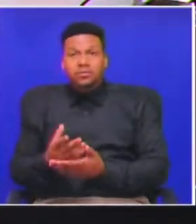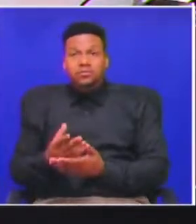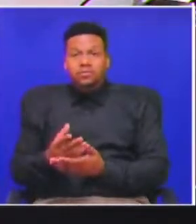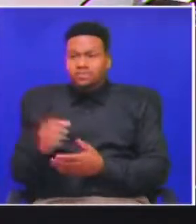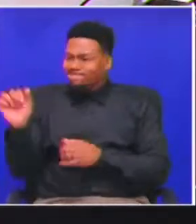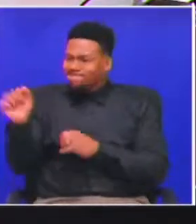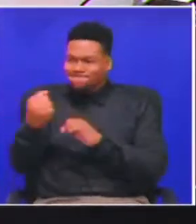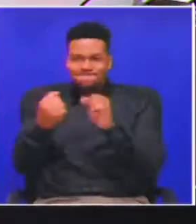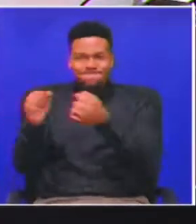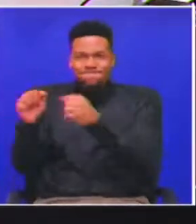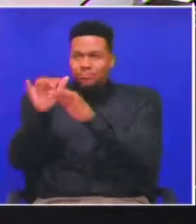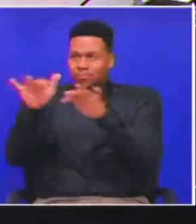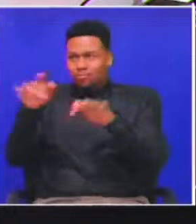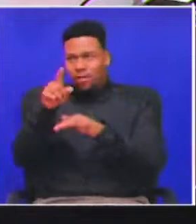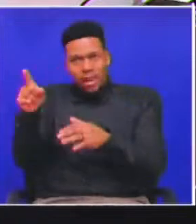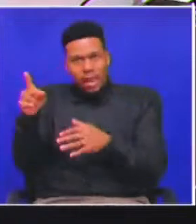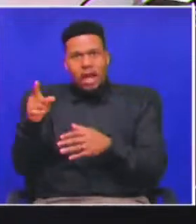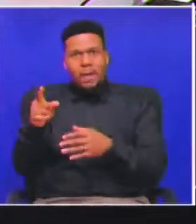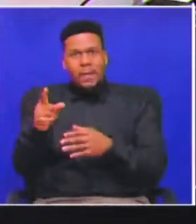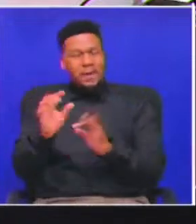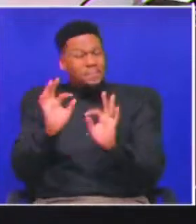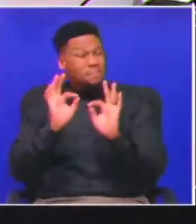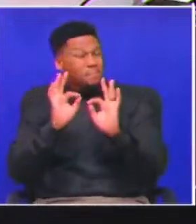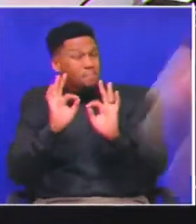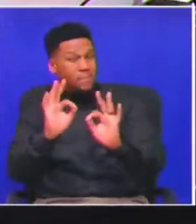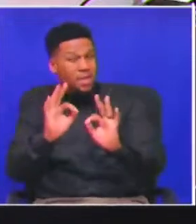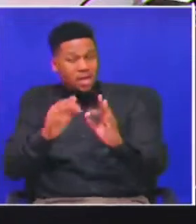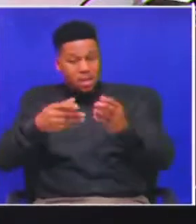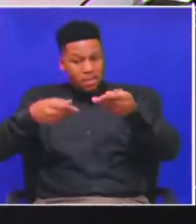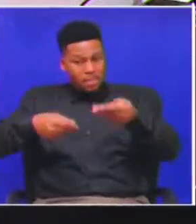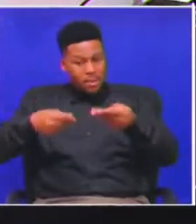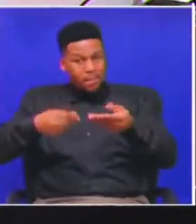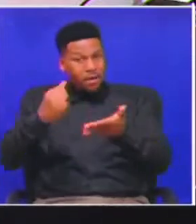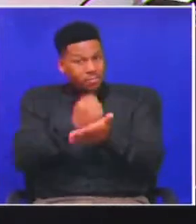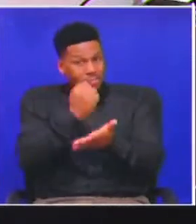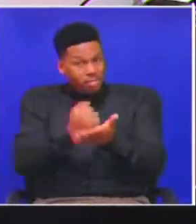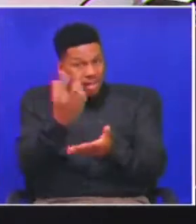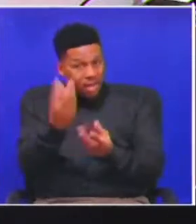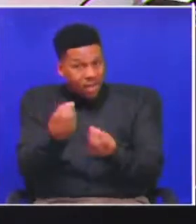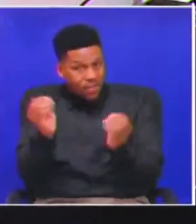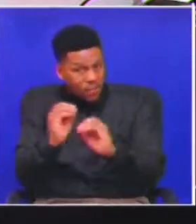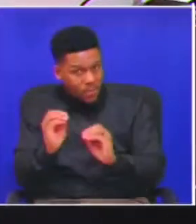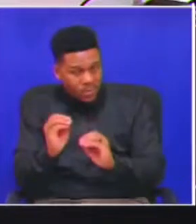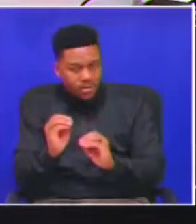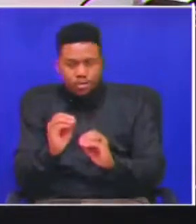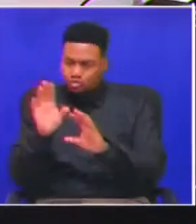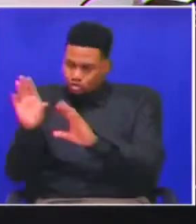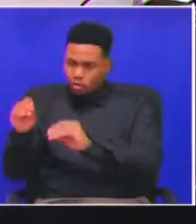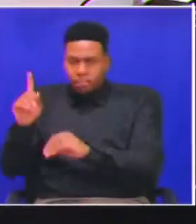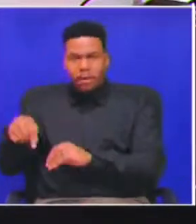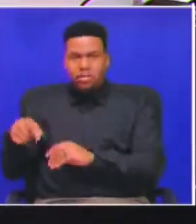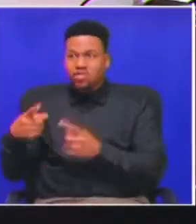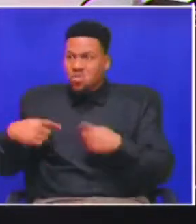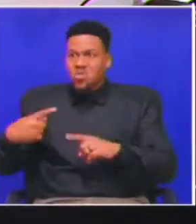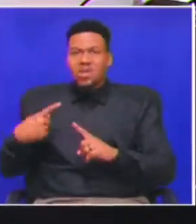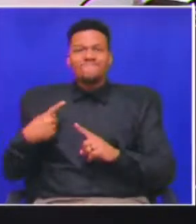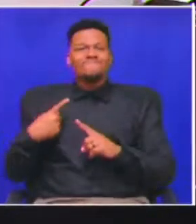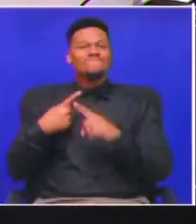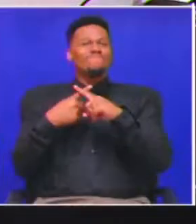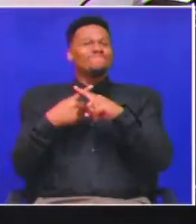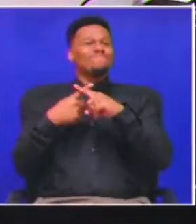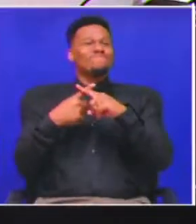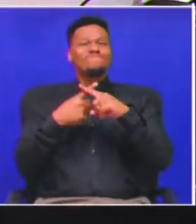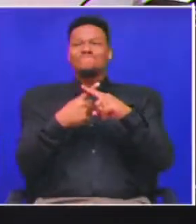not properly documented. And this is not xenophobic on our side. We welcome, and